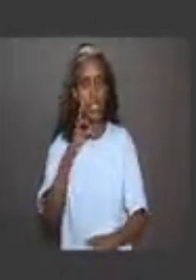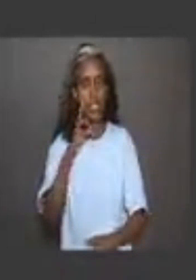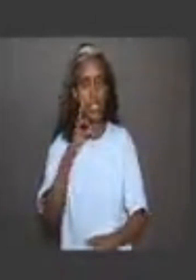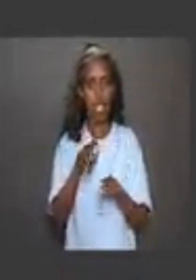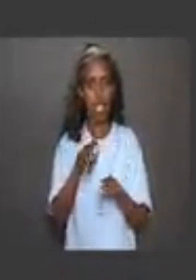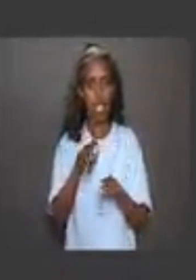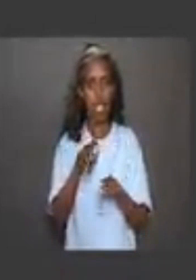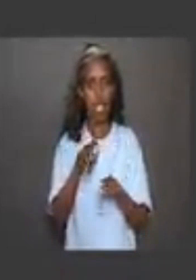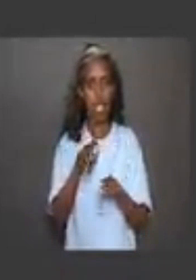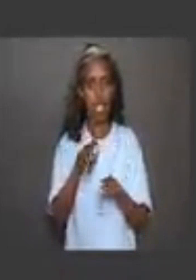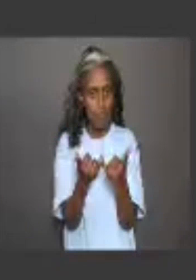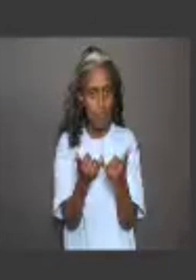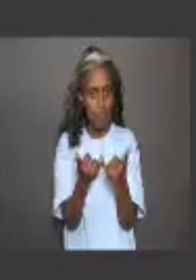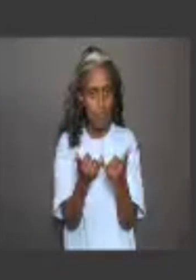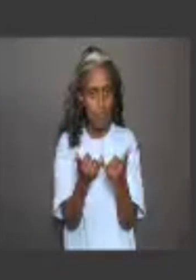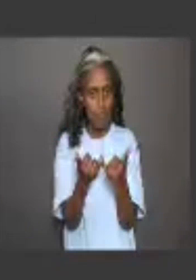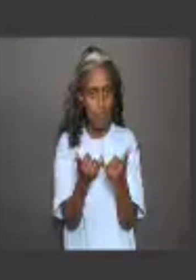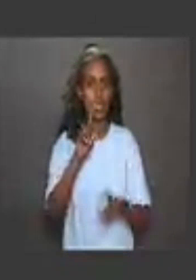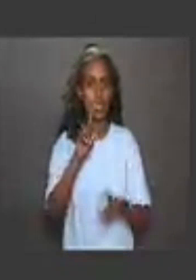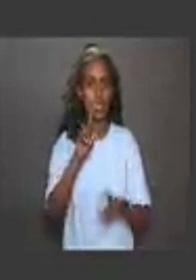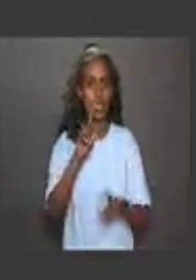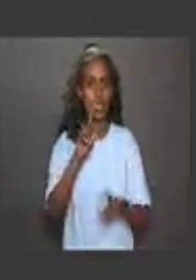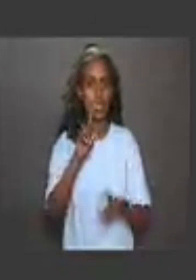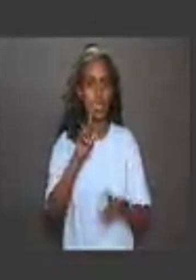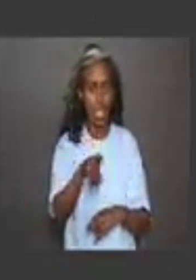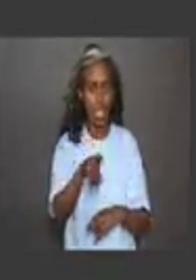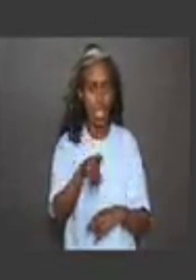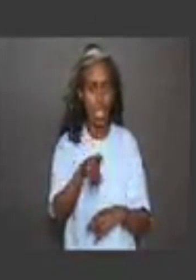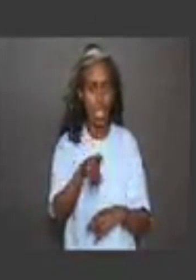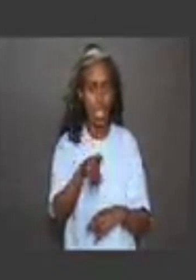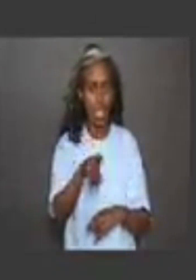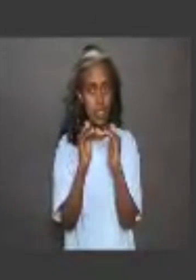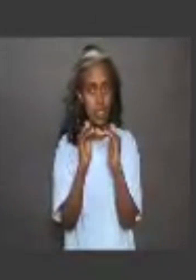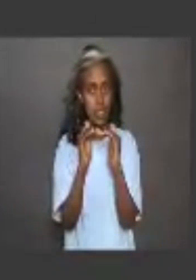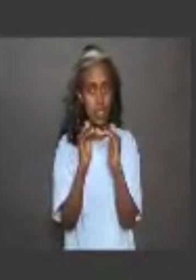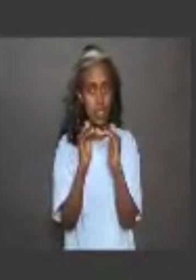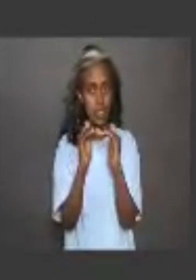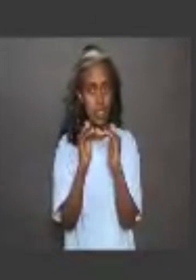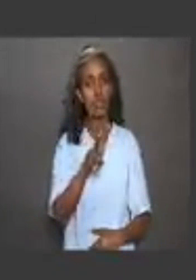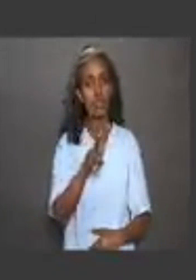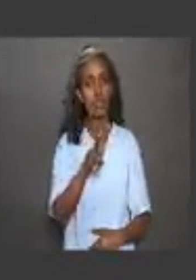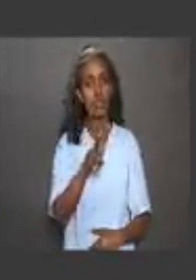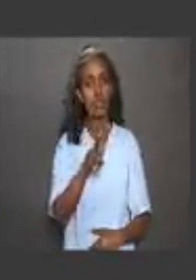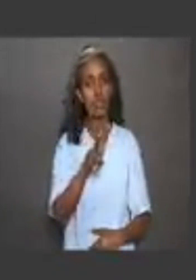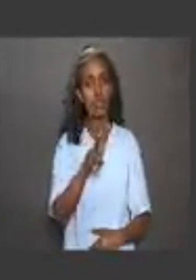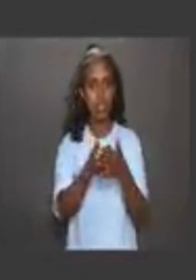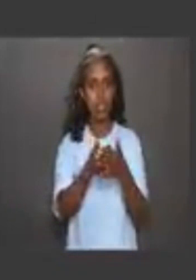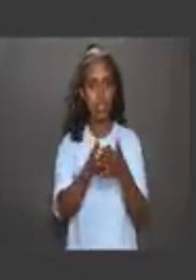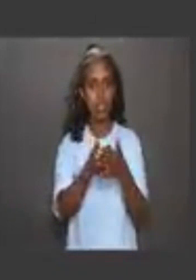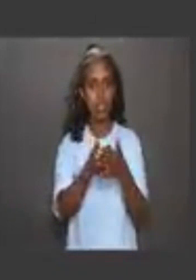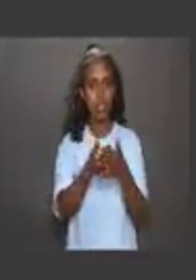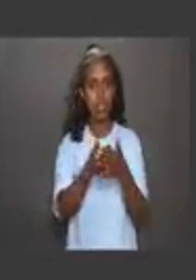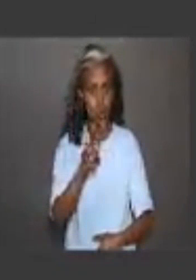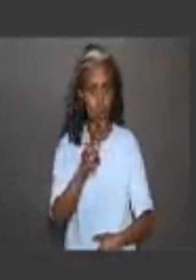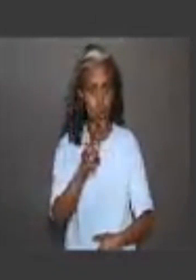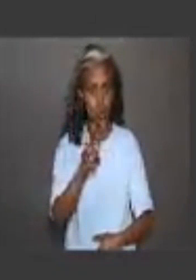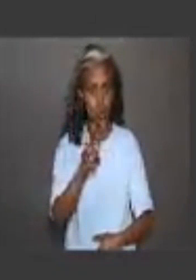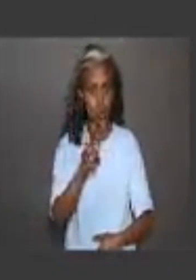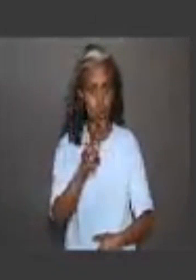by d of x is equal to x minus 2 plus